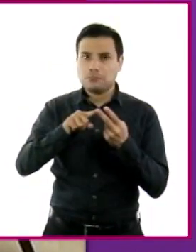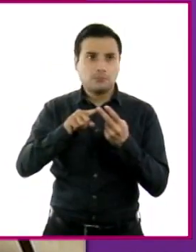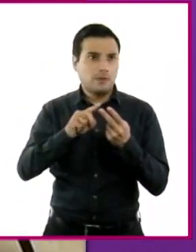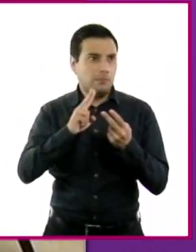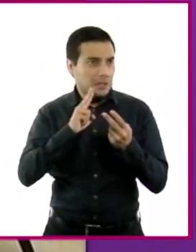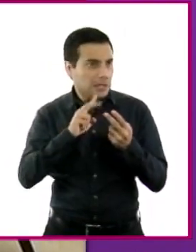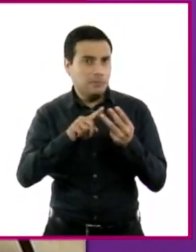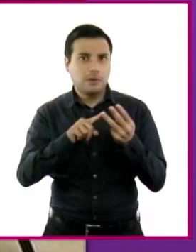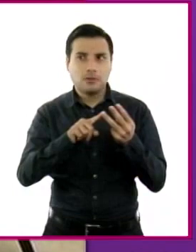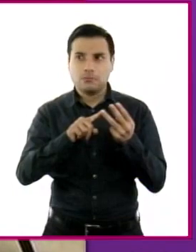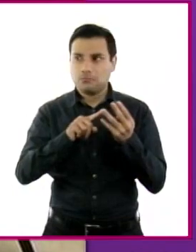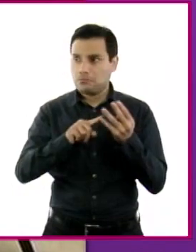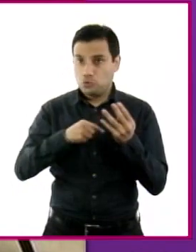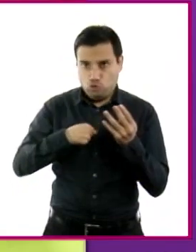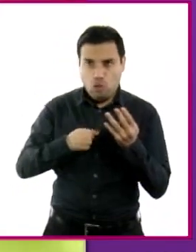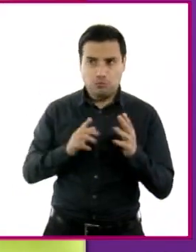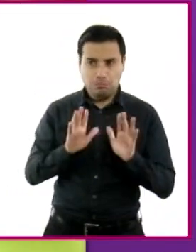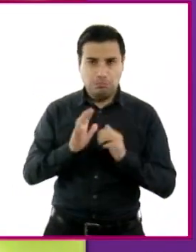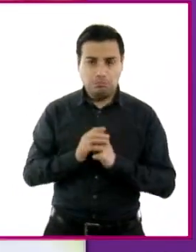I.